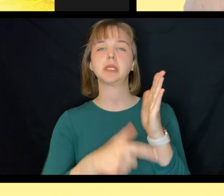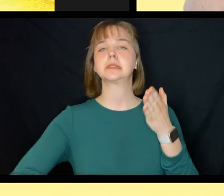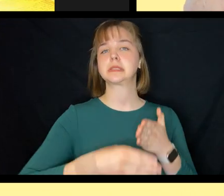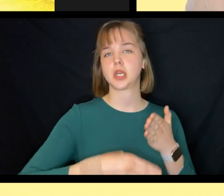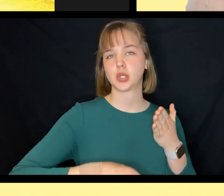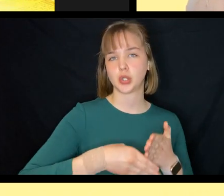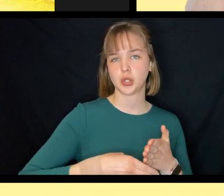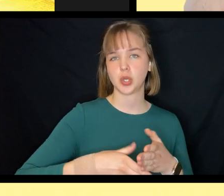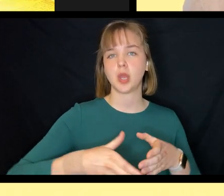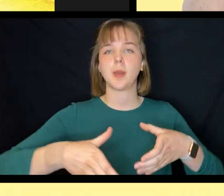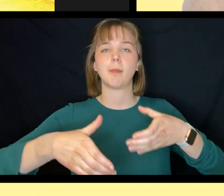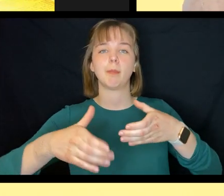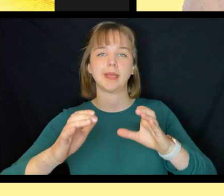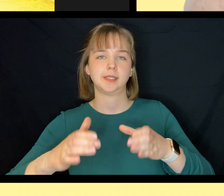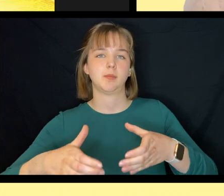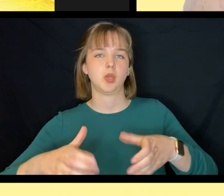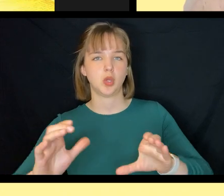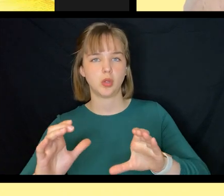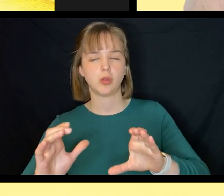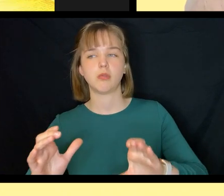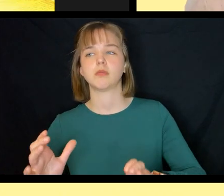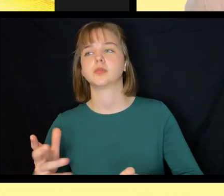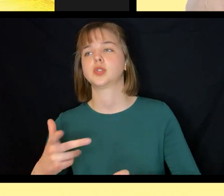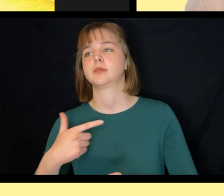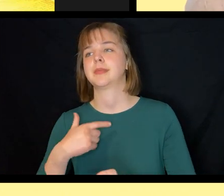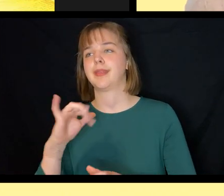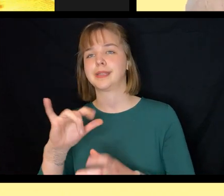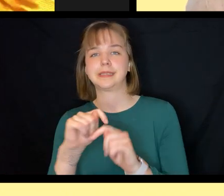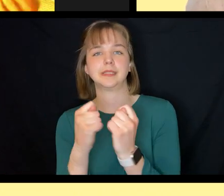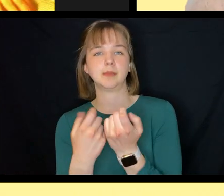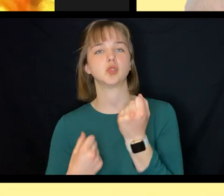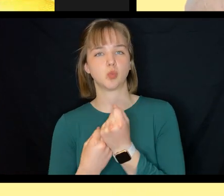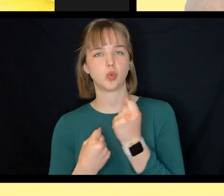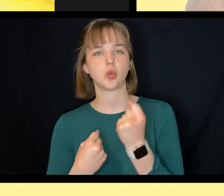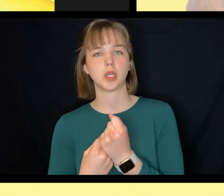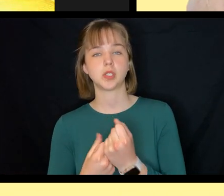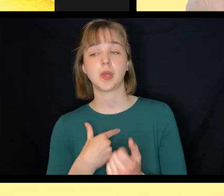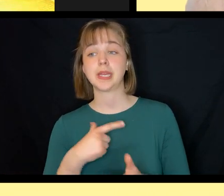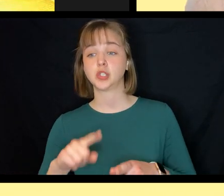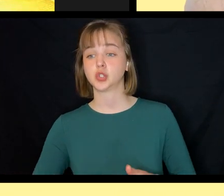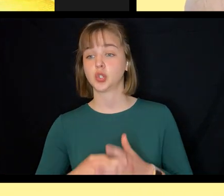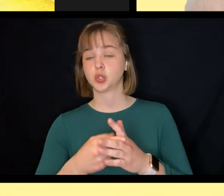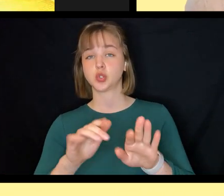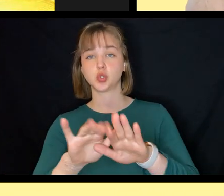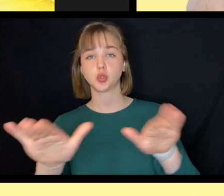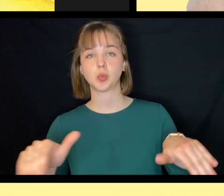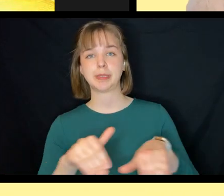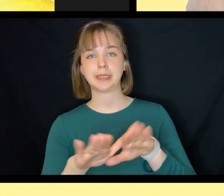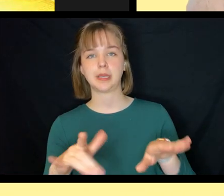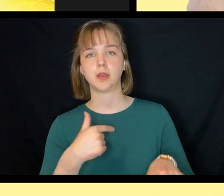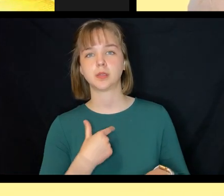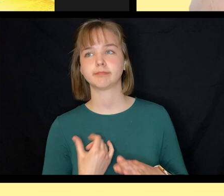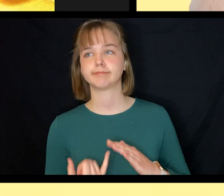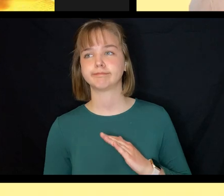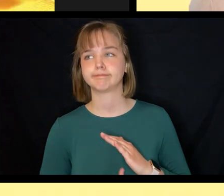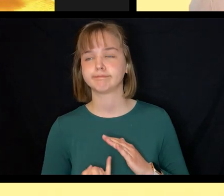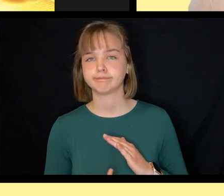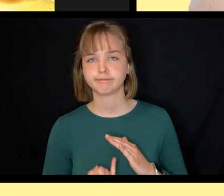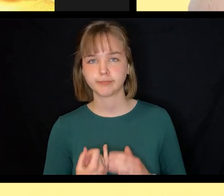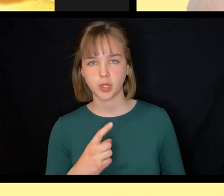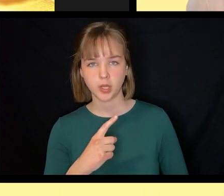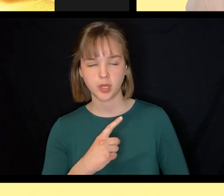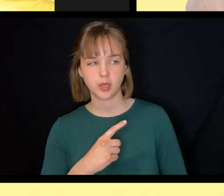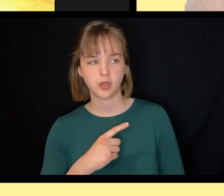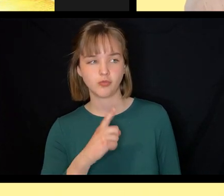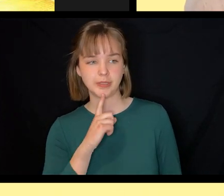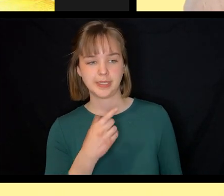a goal where you're like trying to score like in soccer or make a basket or like as a team. And then so like when I started into swimming, like the individualism